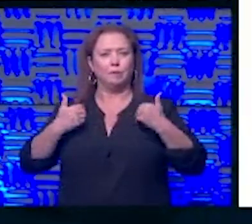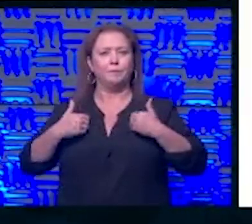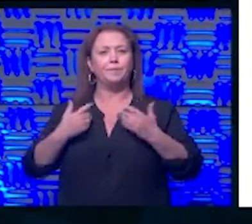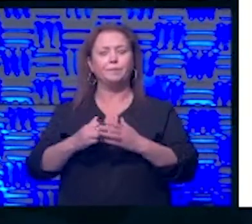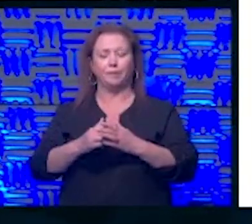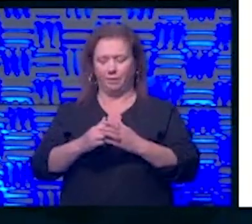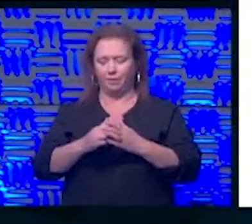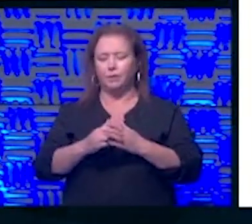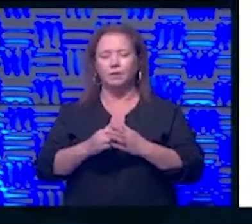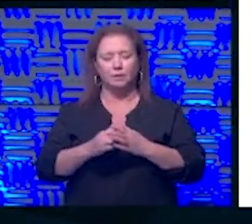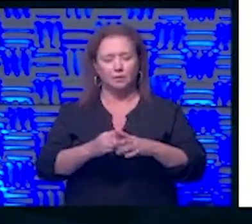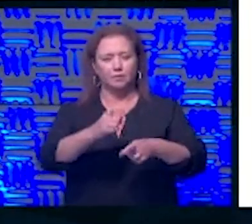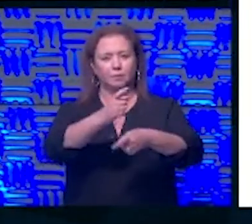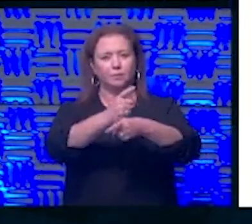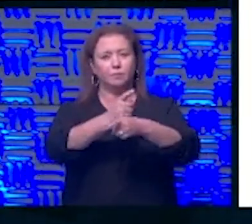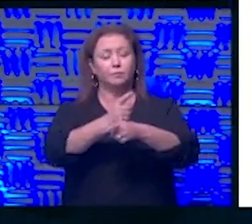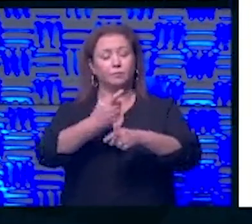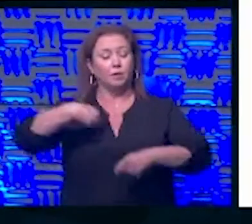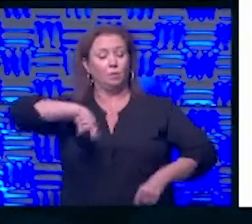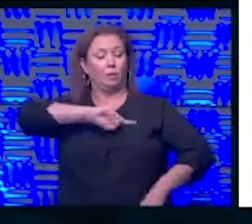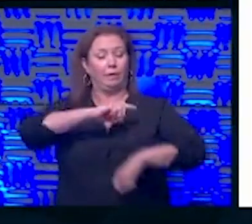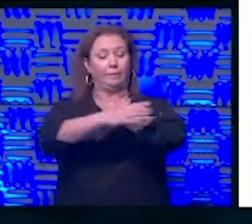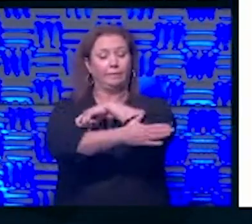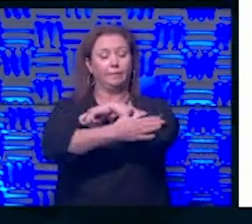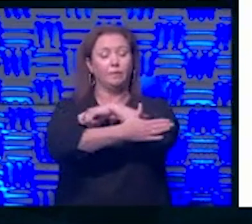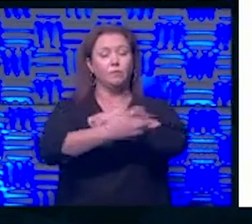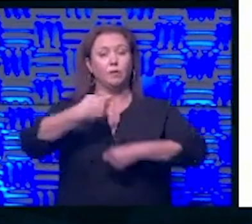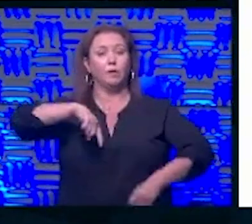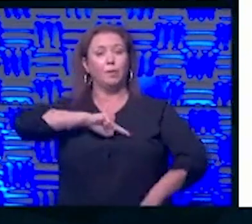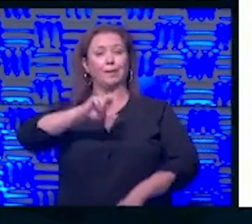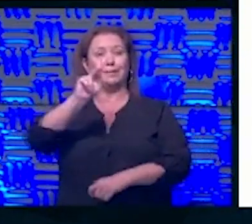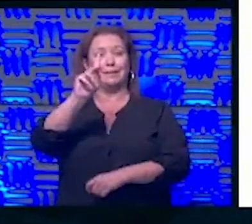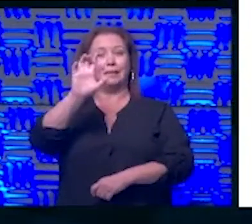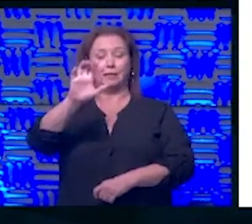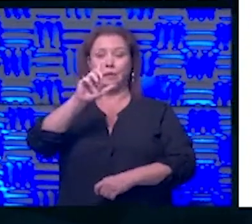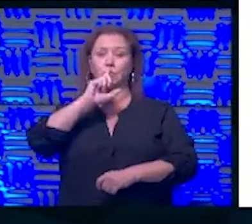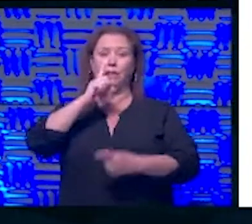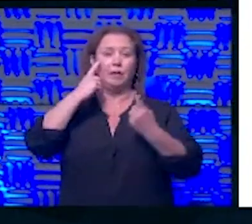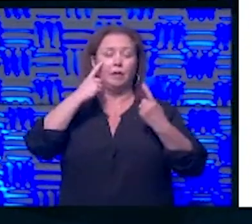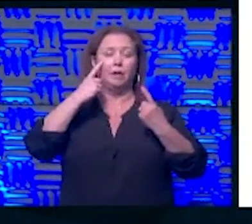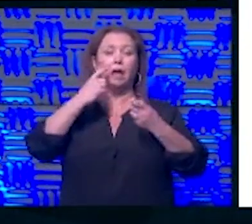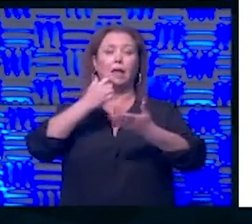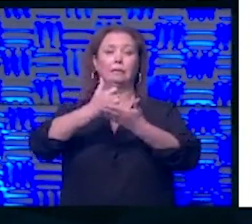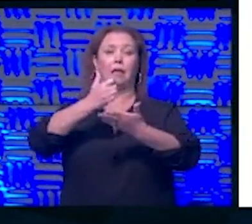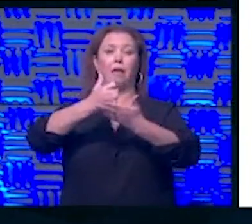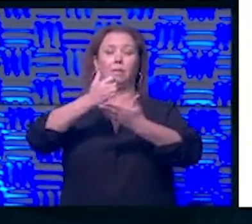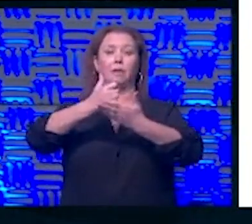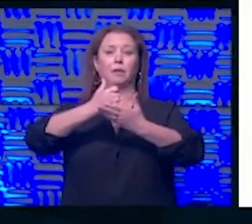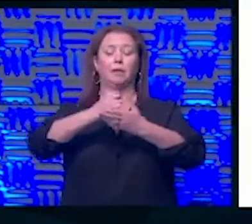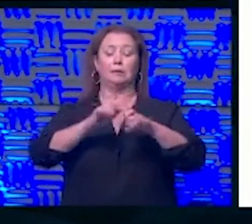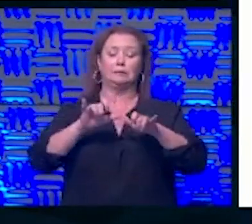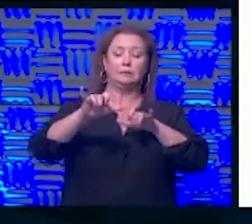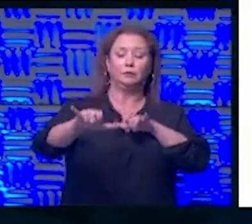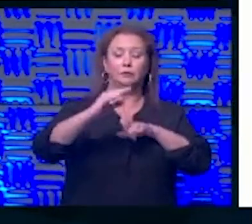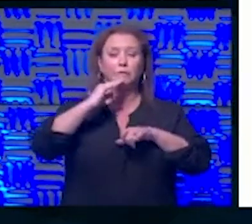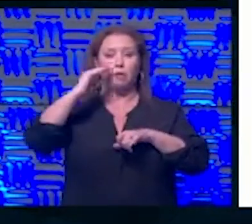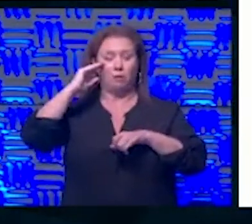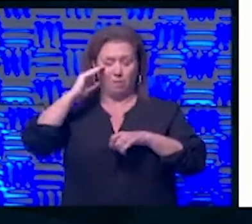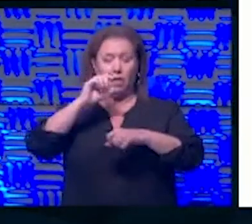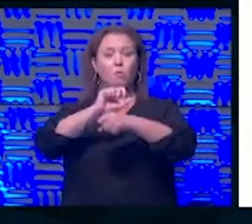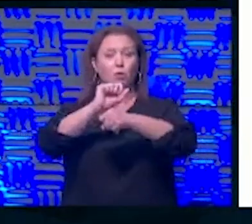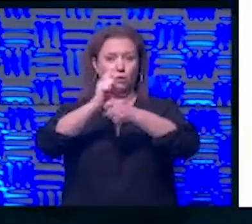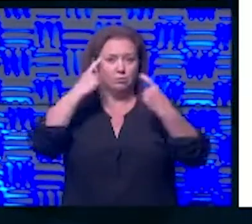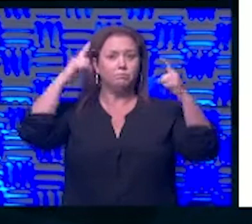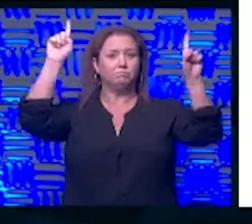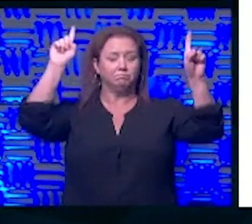what we've done as a country and a region, it's been an effective intervention. You know, this whole idea of shelter in place. It did work. and